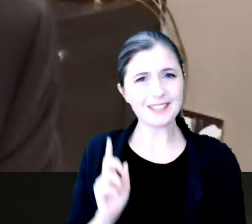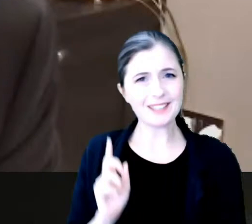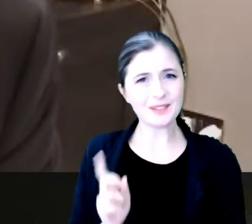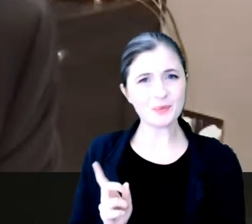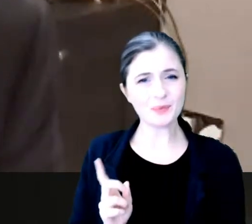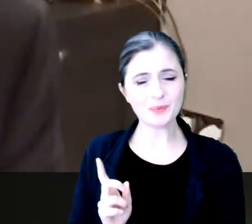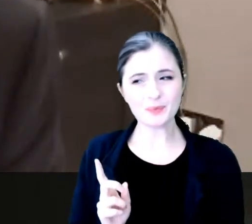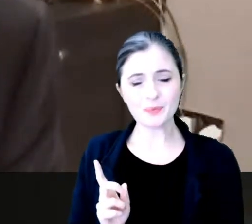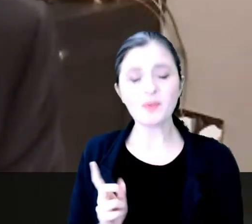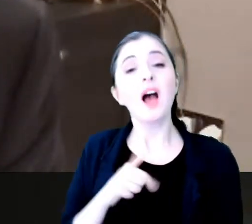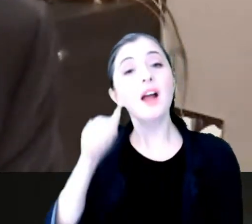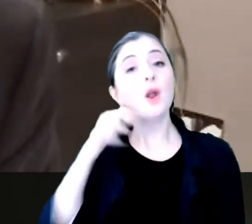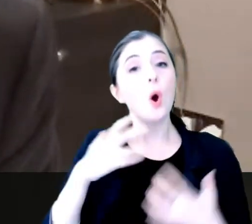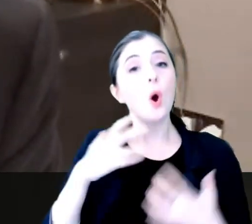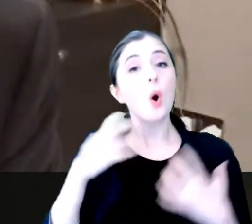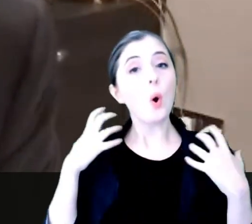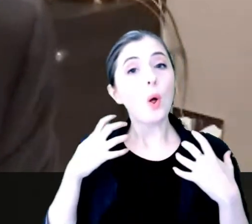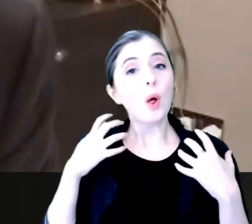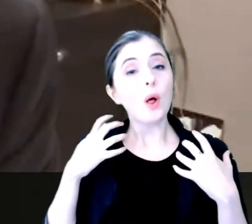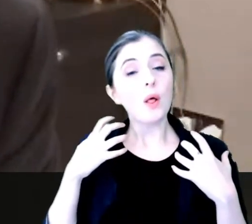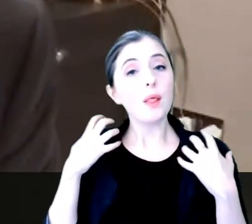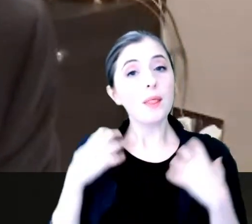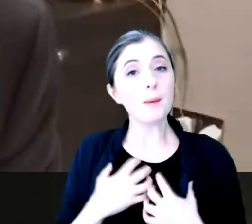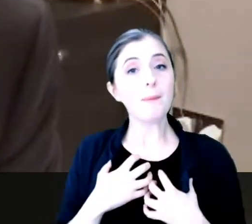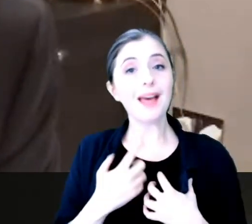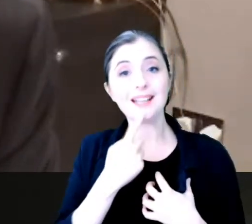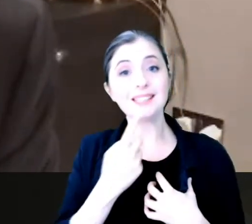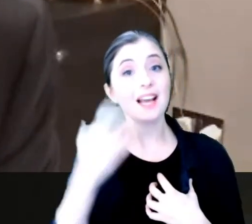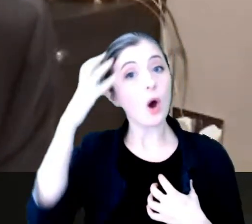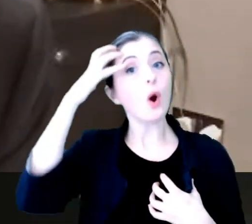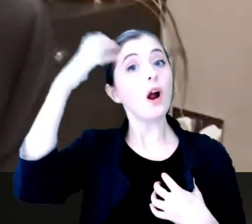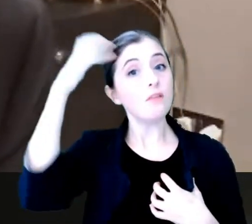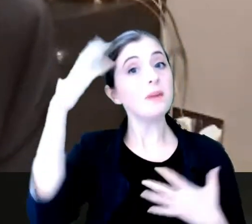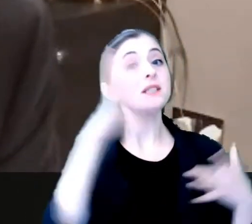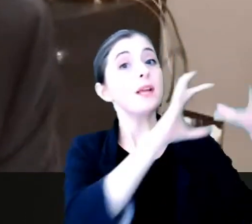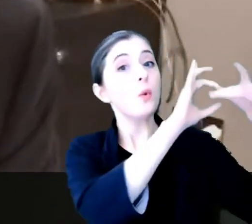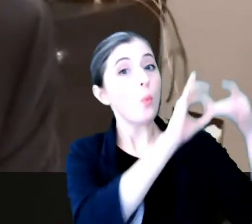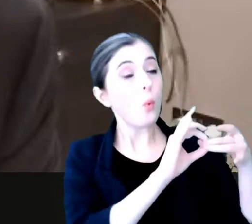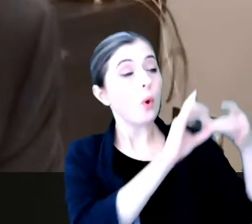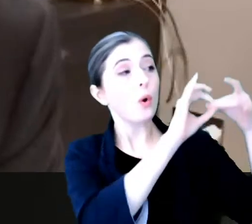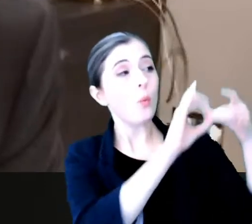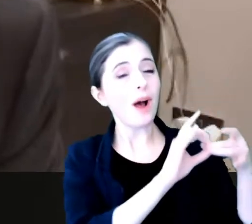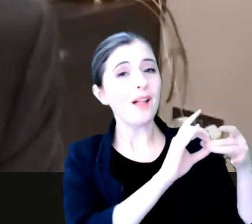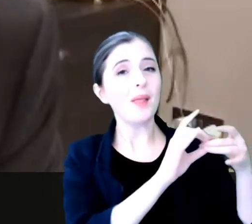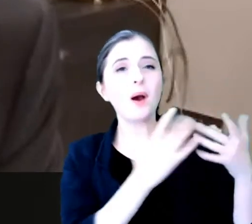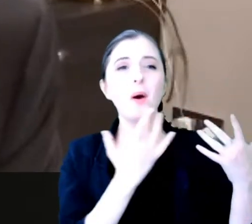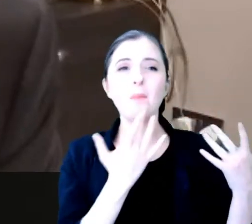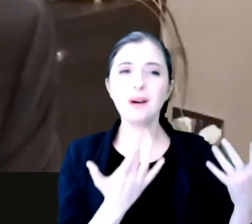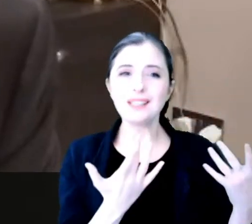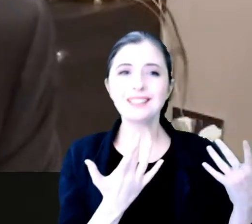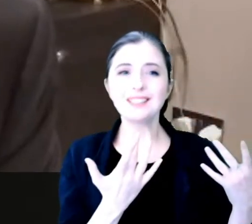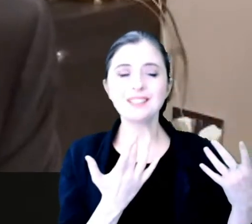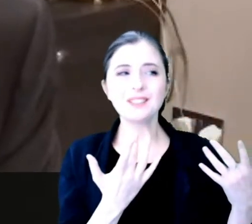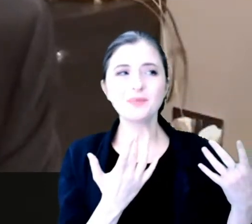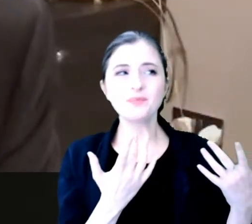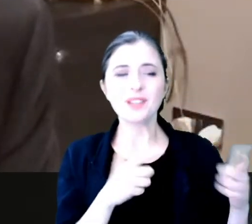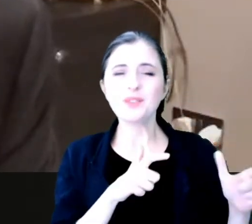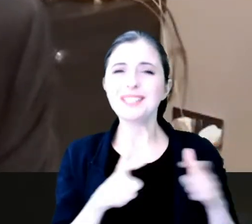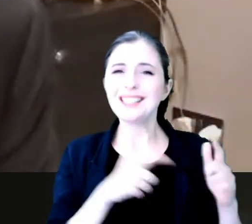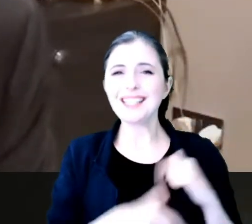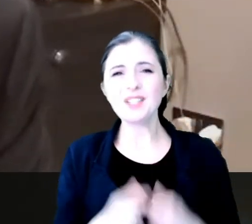has said that the government is working collegiately and is doing well, but there's reason to ask, why is London doing